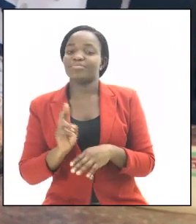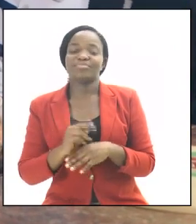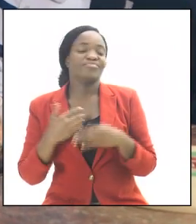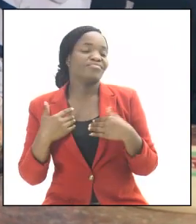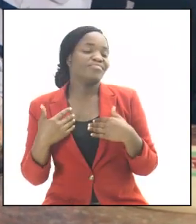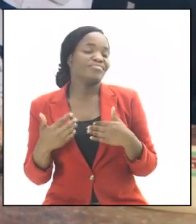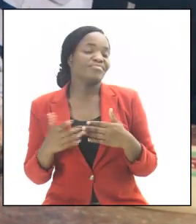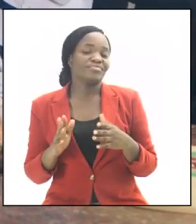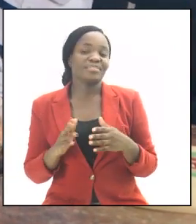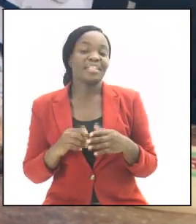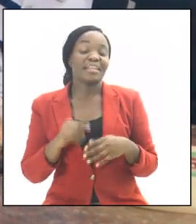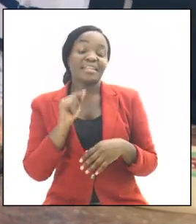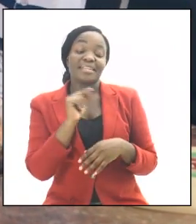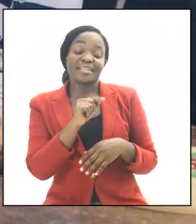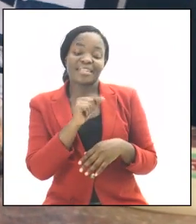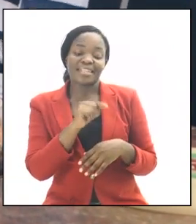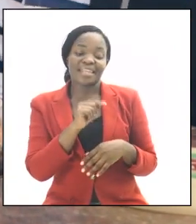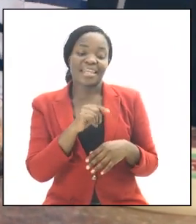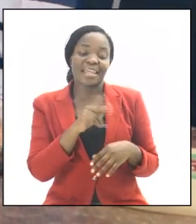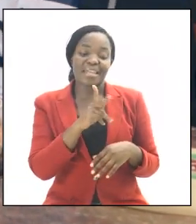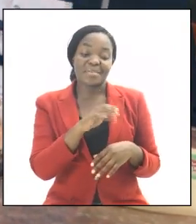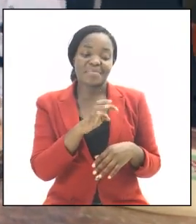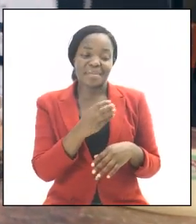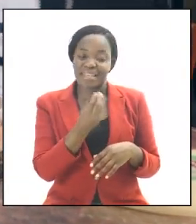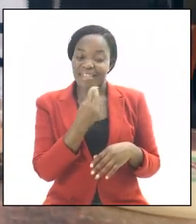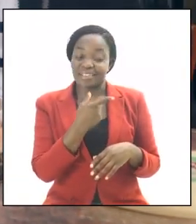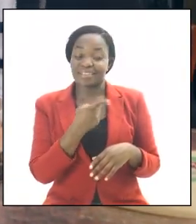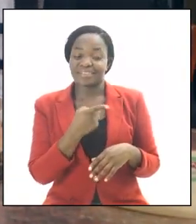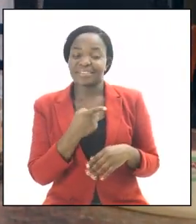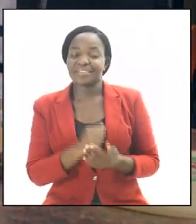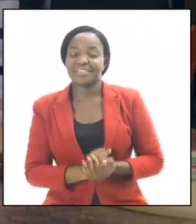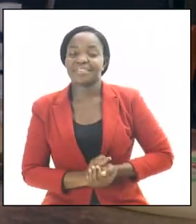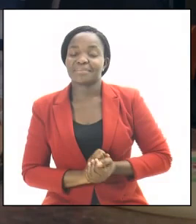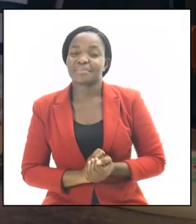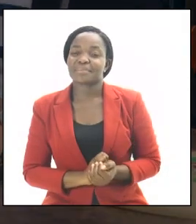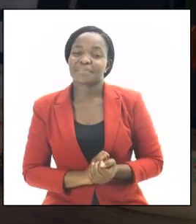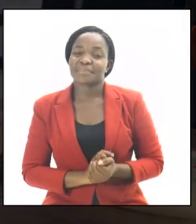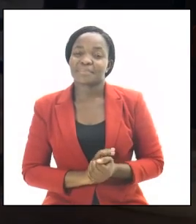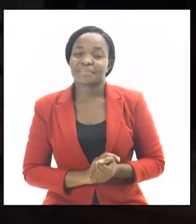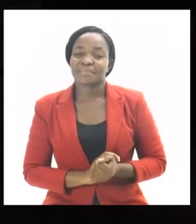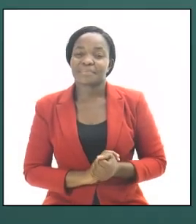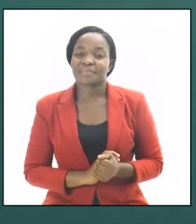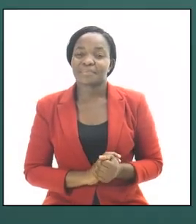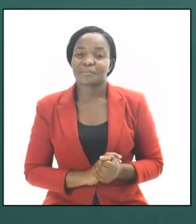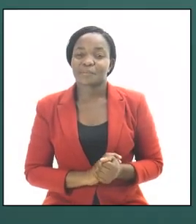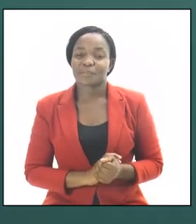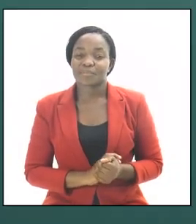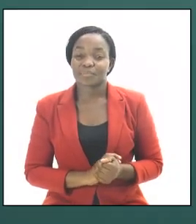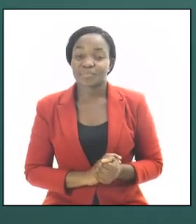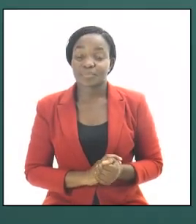more. No problem. Let's quickly do it. We've got this all sorted.